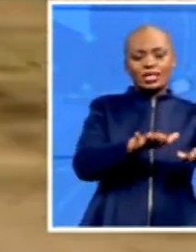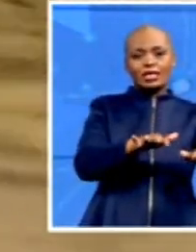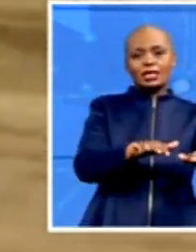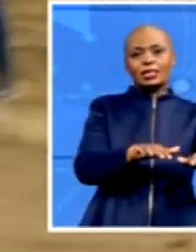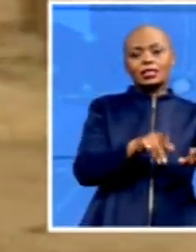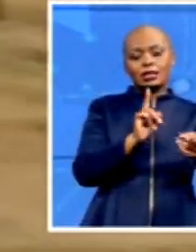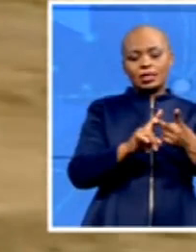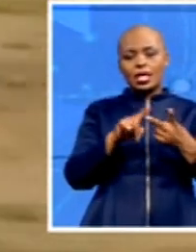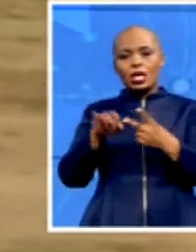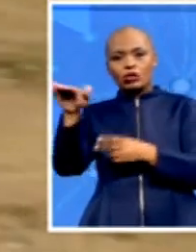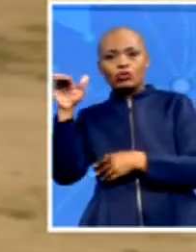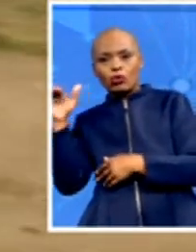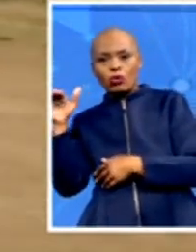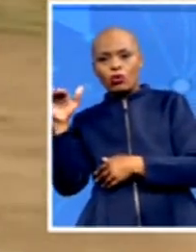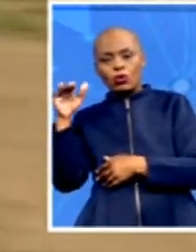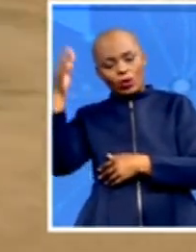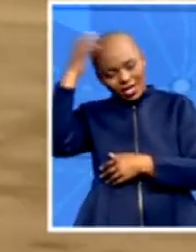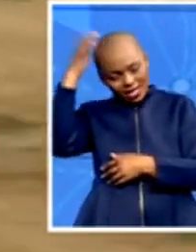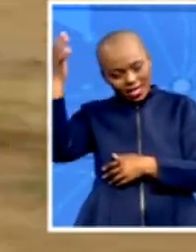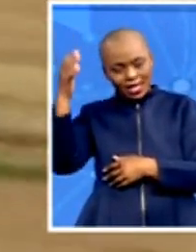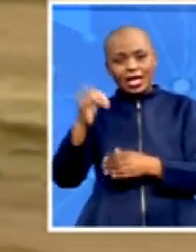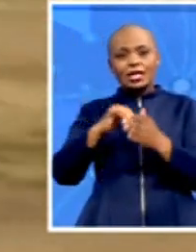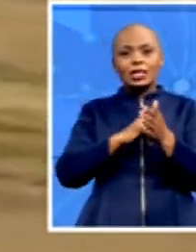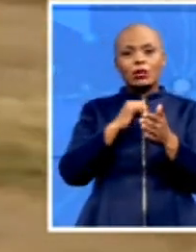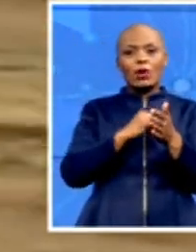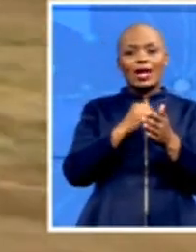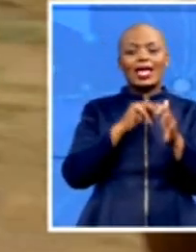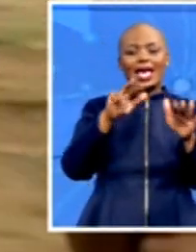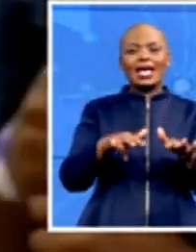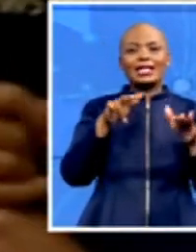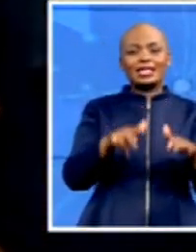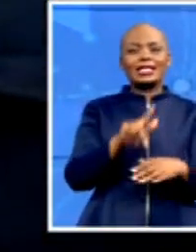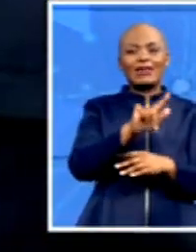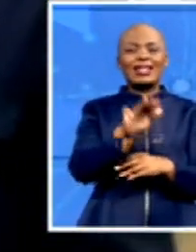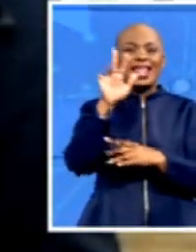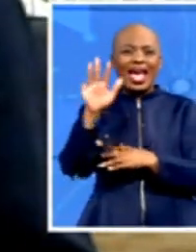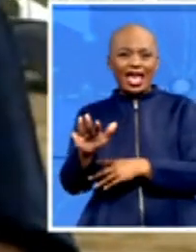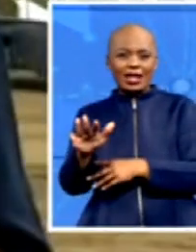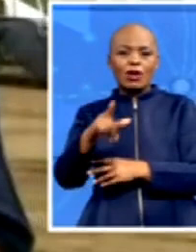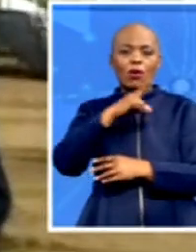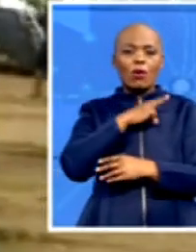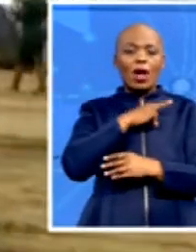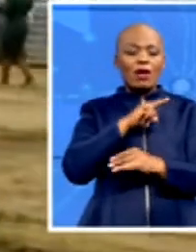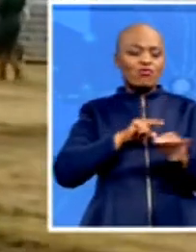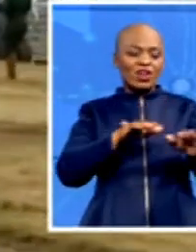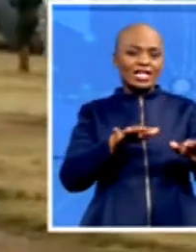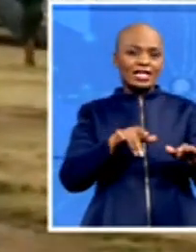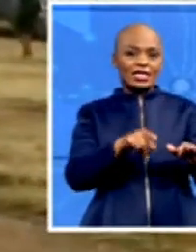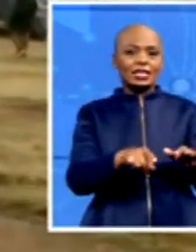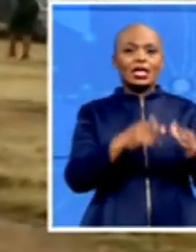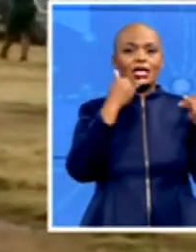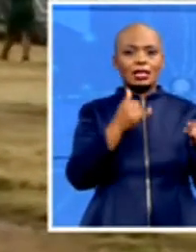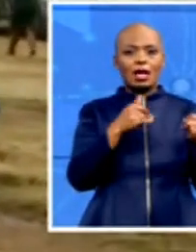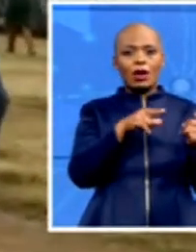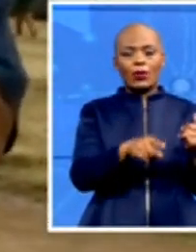22, 1879, after the British had invaded the Zulu Kingdom, this was one of the early